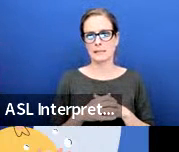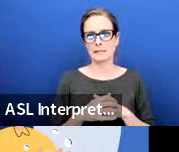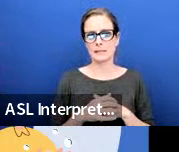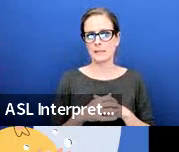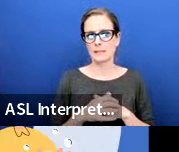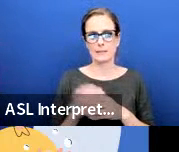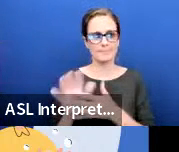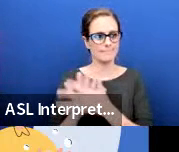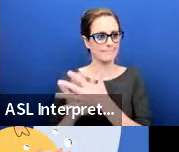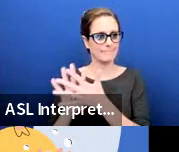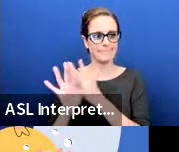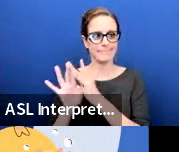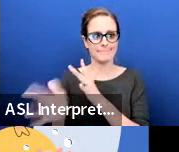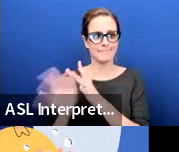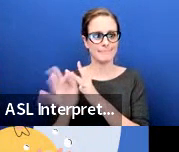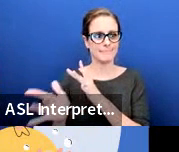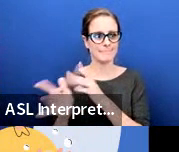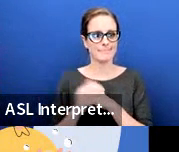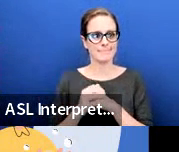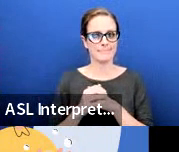feel free to. Okay.